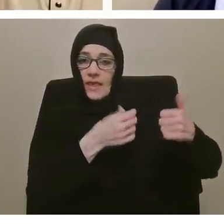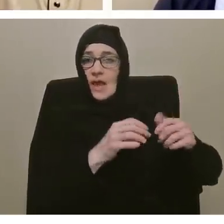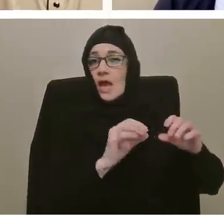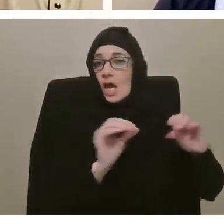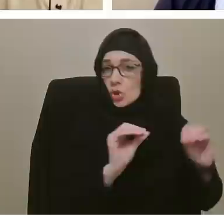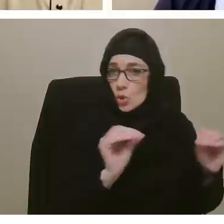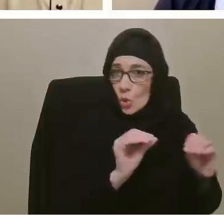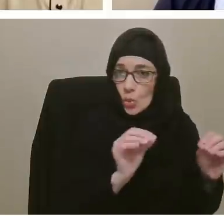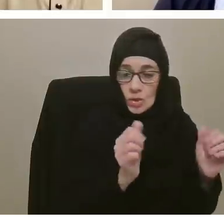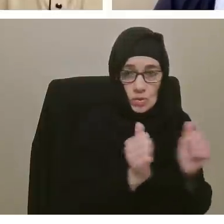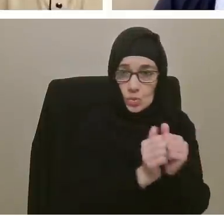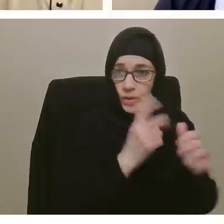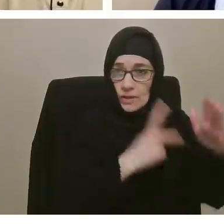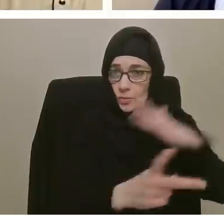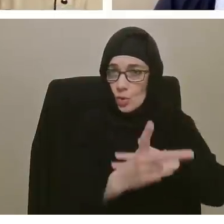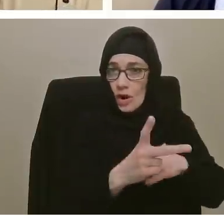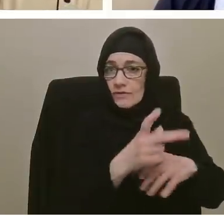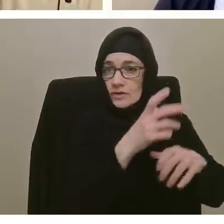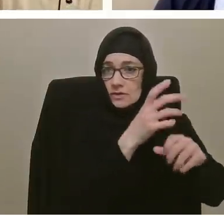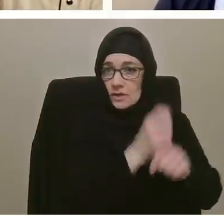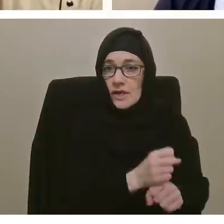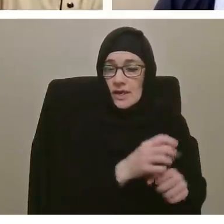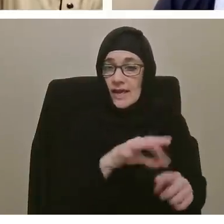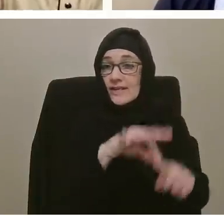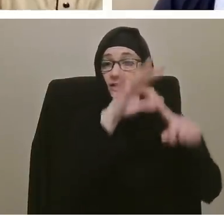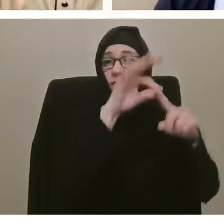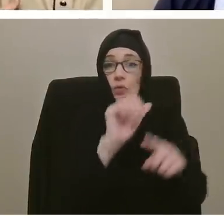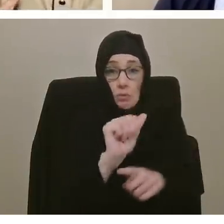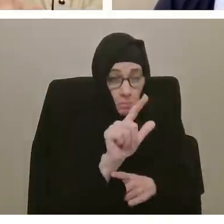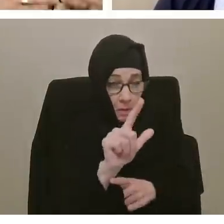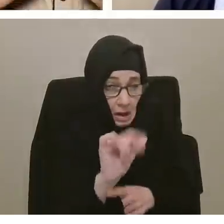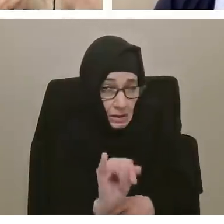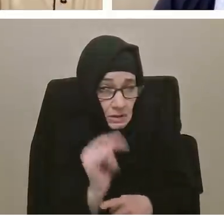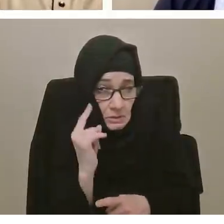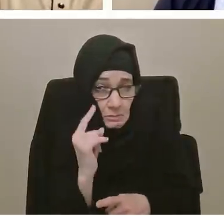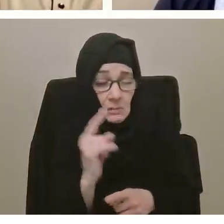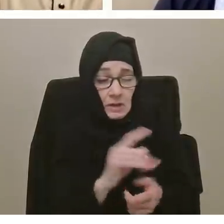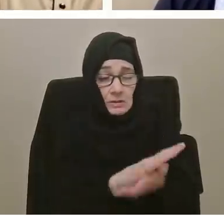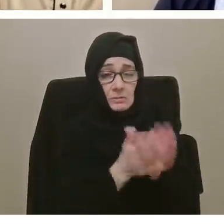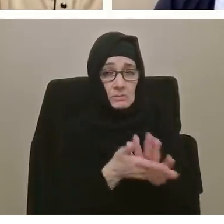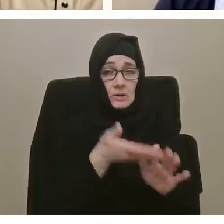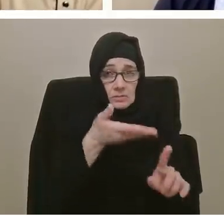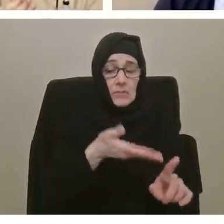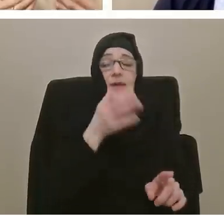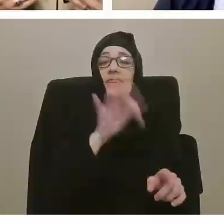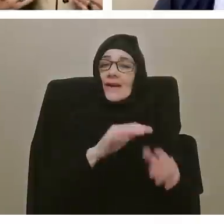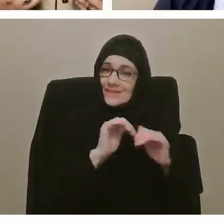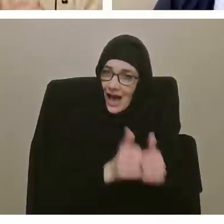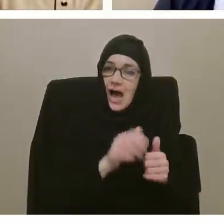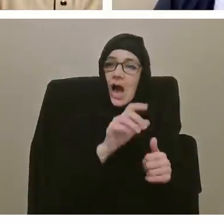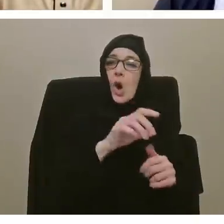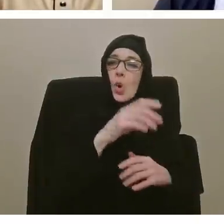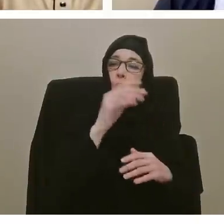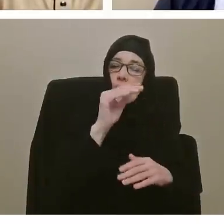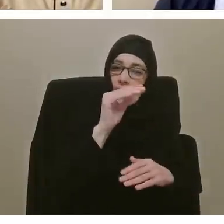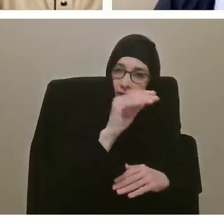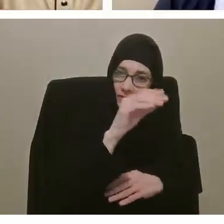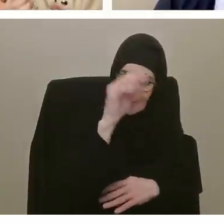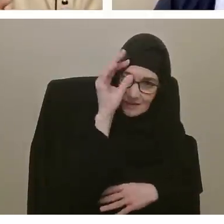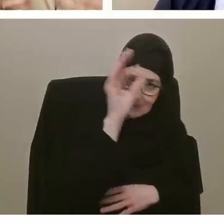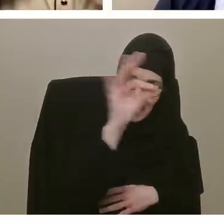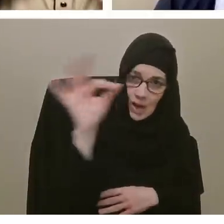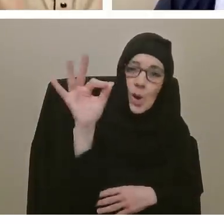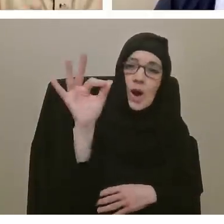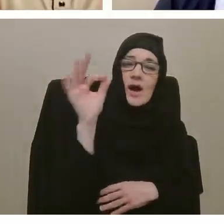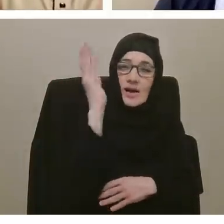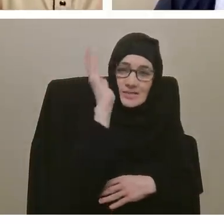Ali radiallahu ta'ala anhu. And subhanAllah, that's how the da'wah of the Prophet started. The Quran ends,